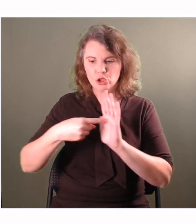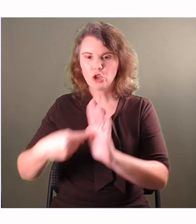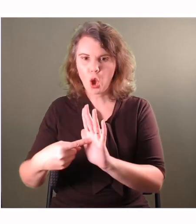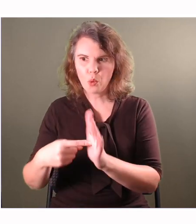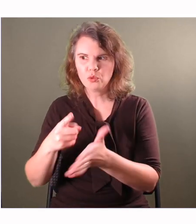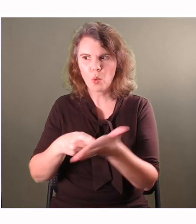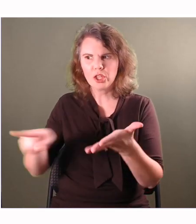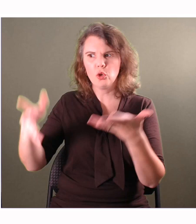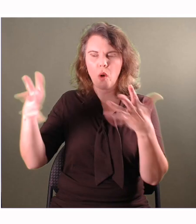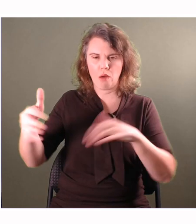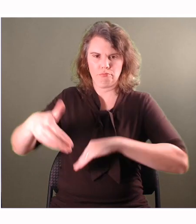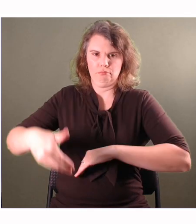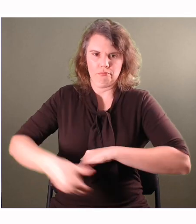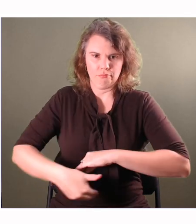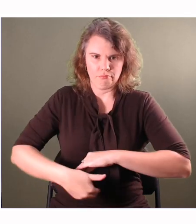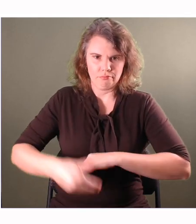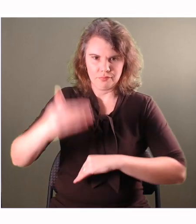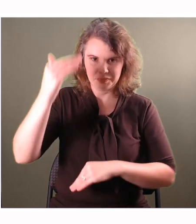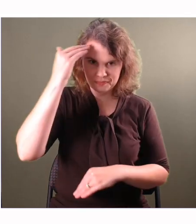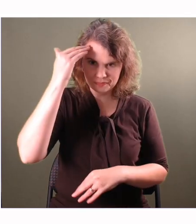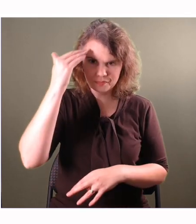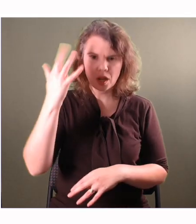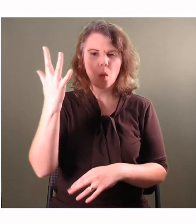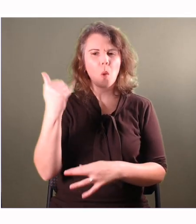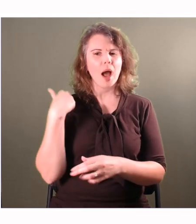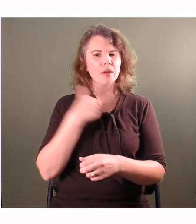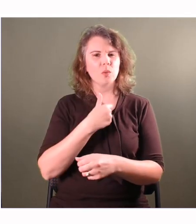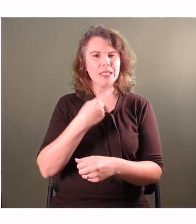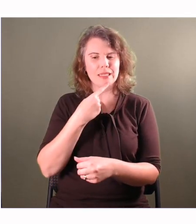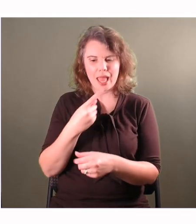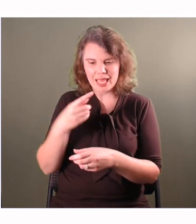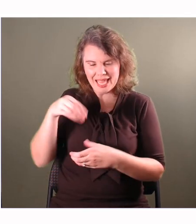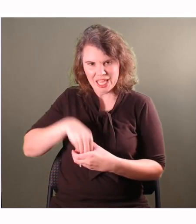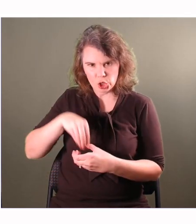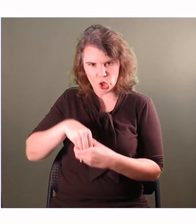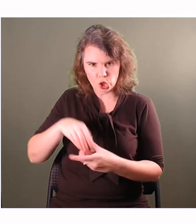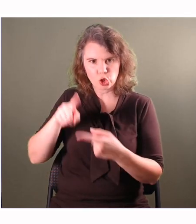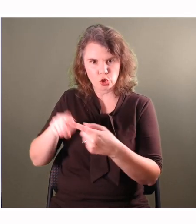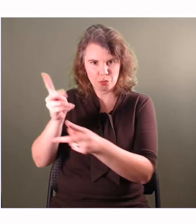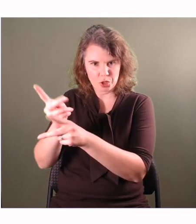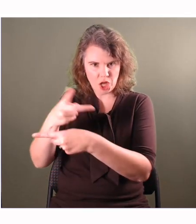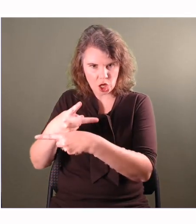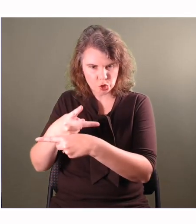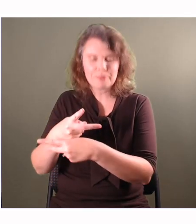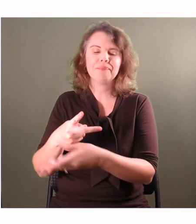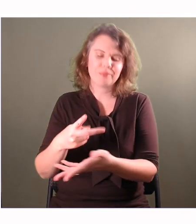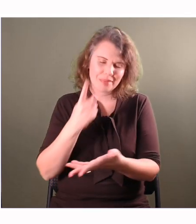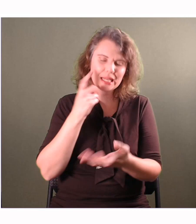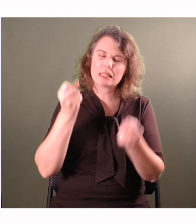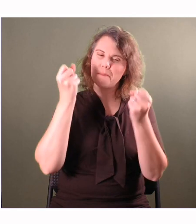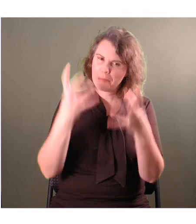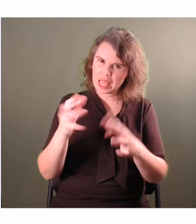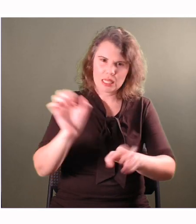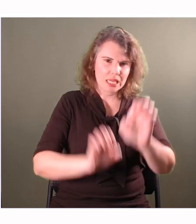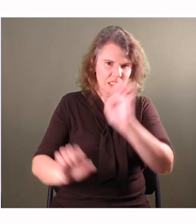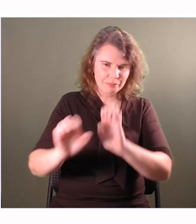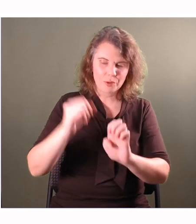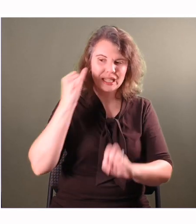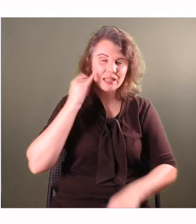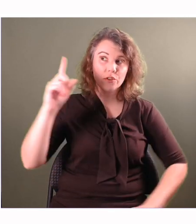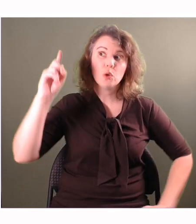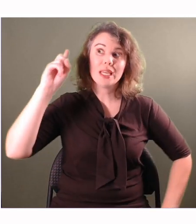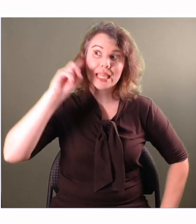know. Now, why do we say that it's internal to the production system? Well, a number of experiments have been done that show that if